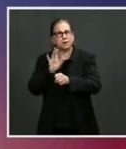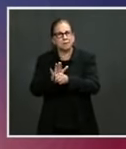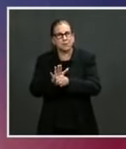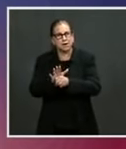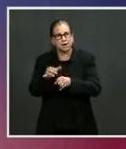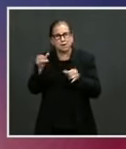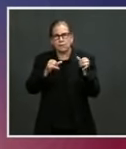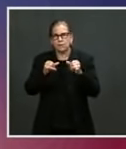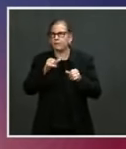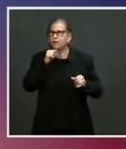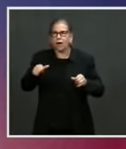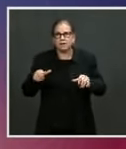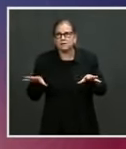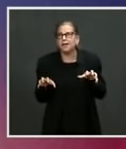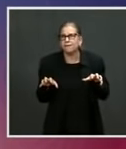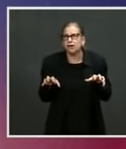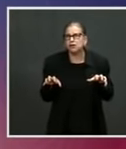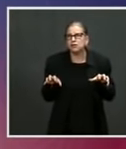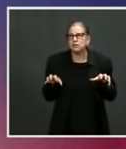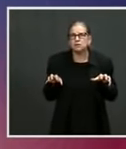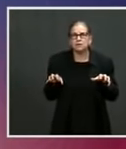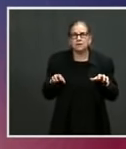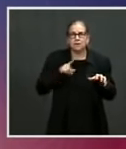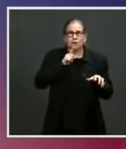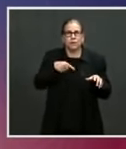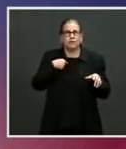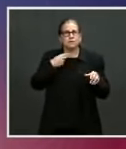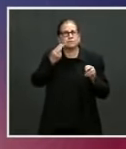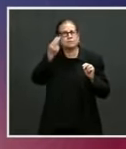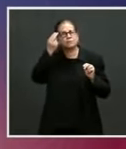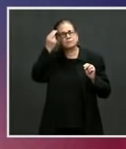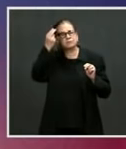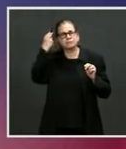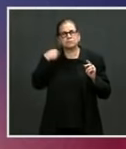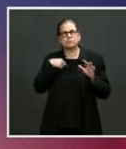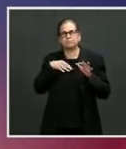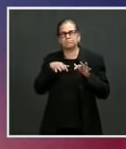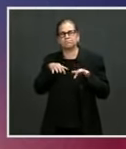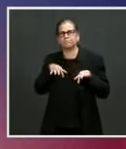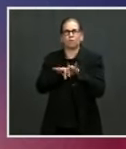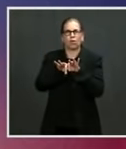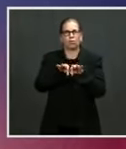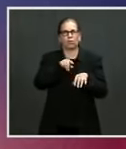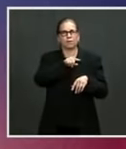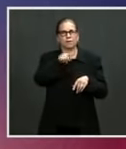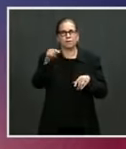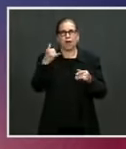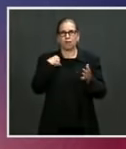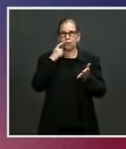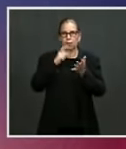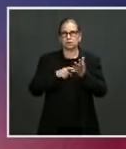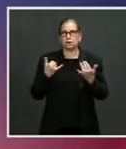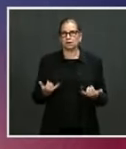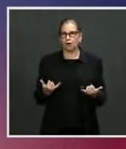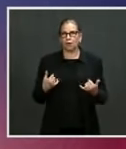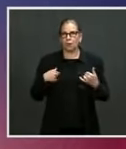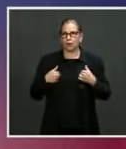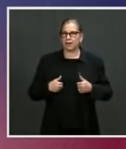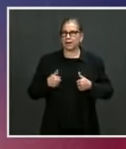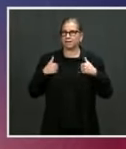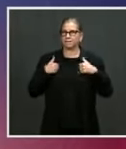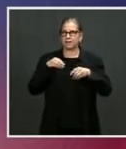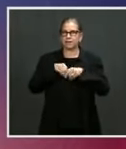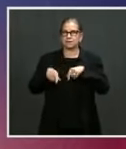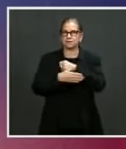and the values they upheld so that we could live in freedom. From Bunker Hill to